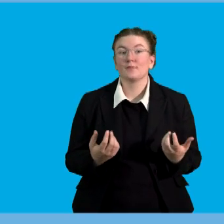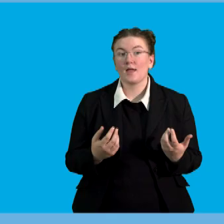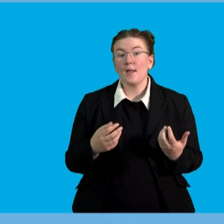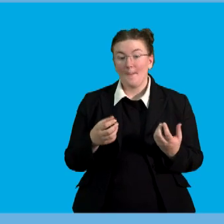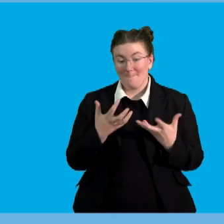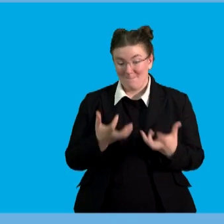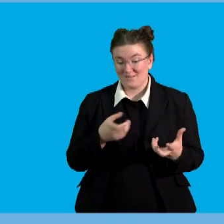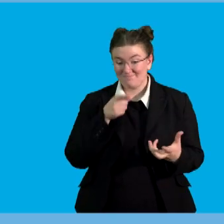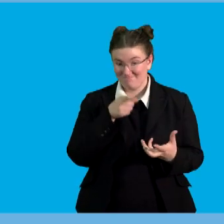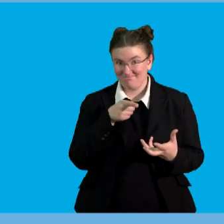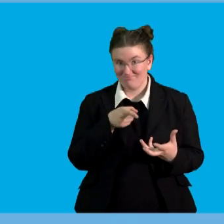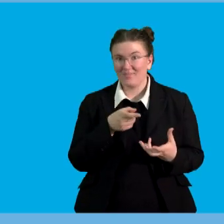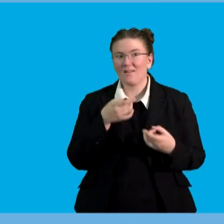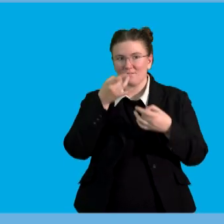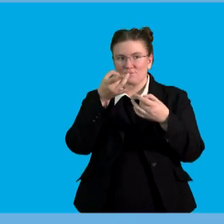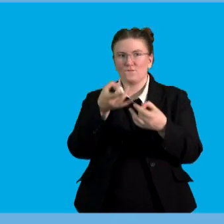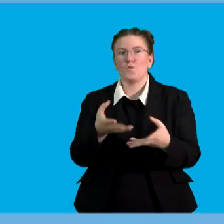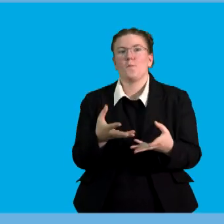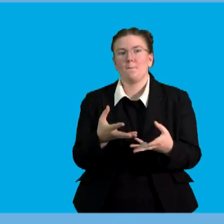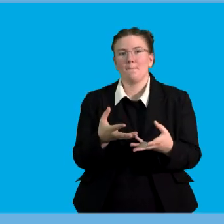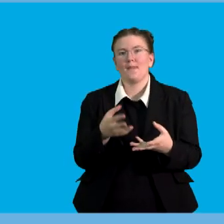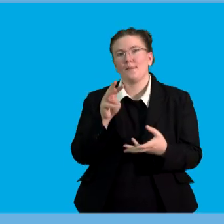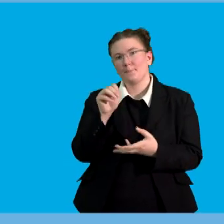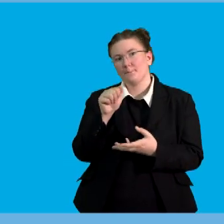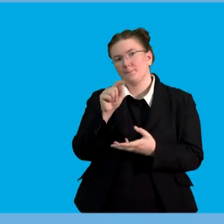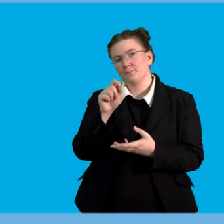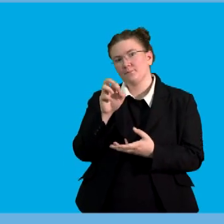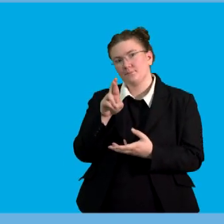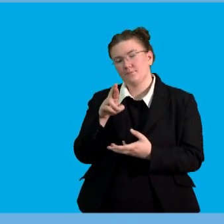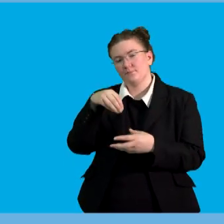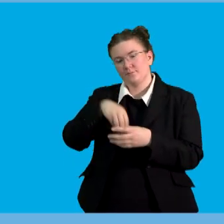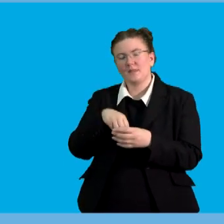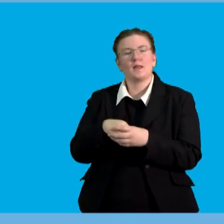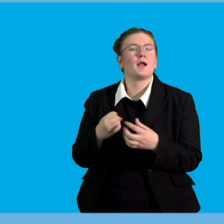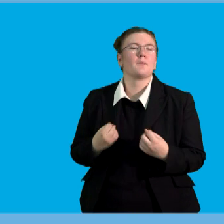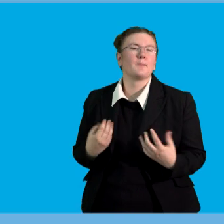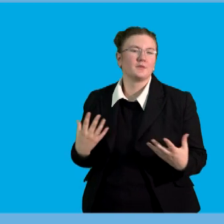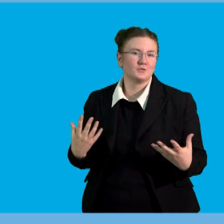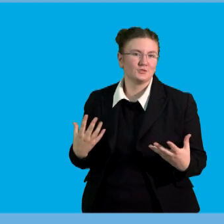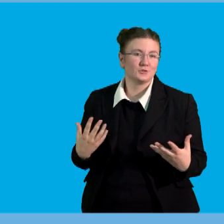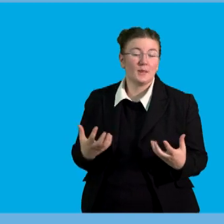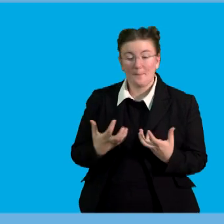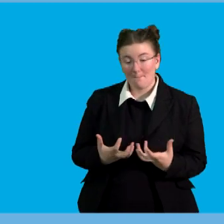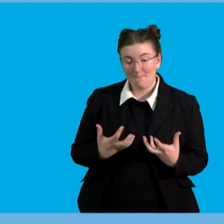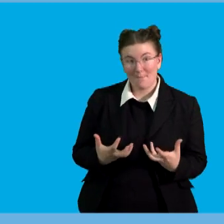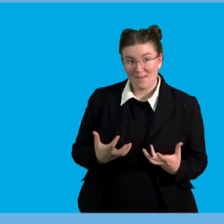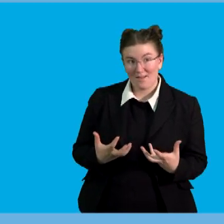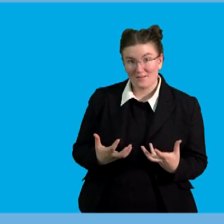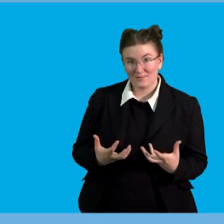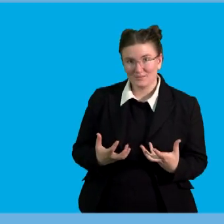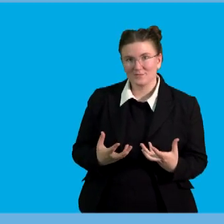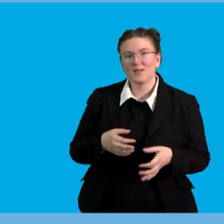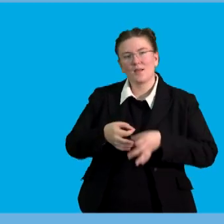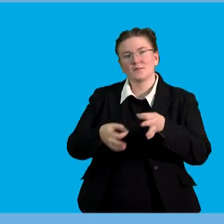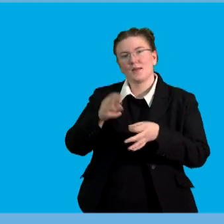a substance tells us how much matter it consists of. So the mass of an object or the mass